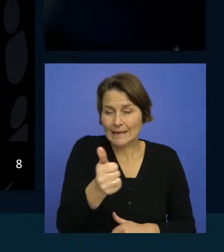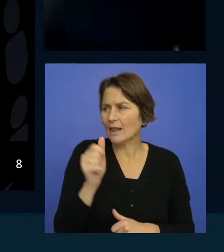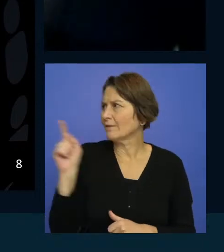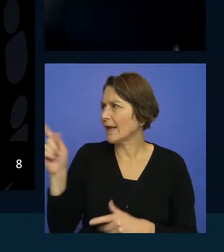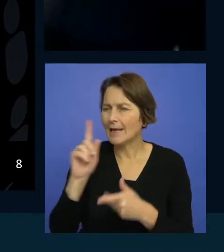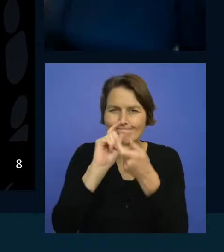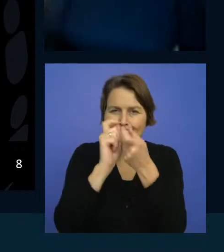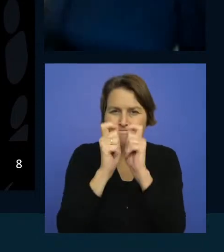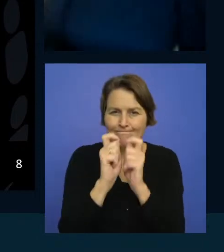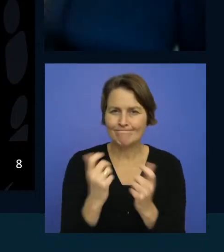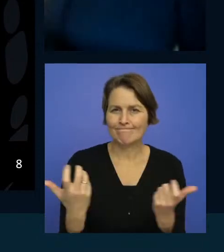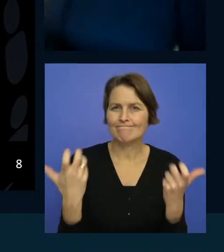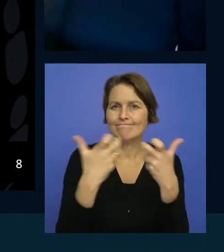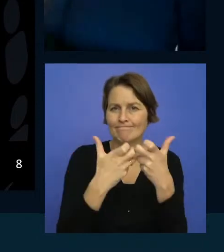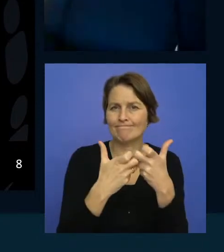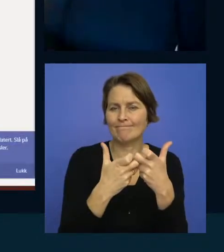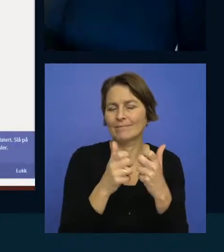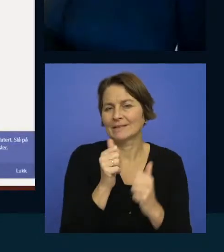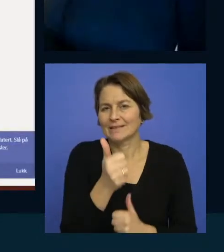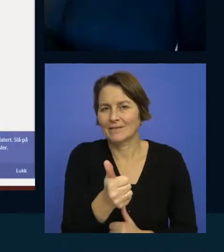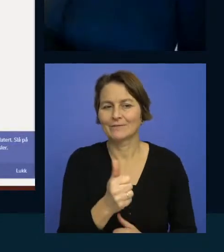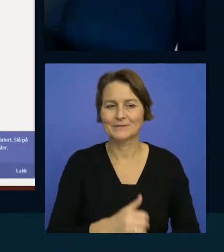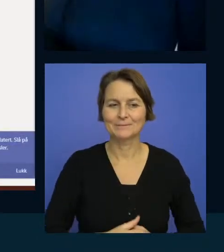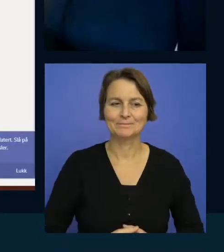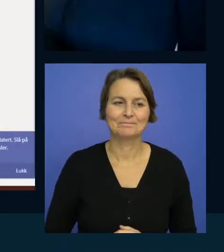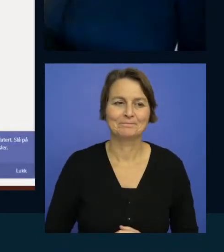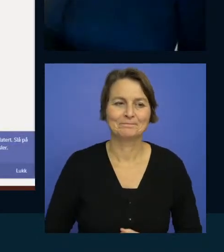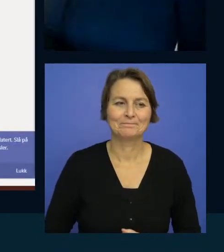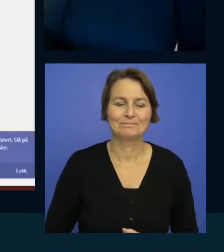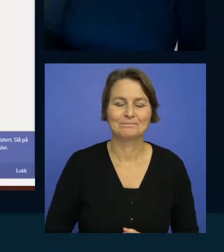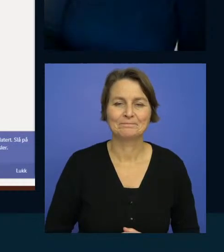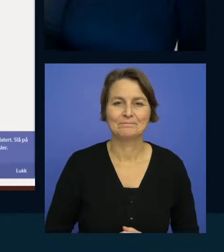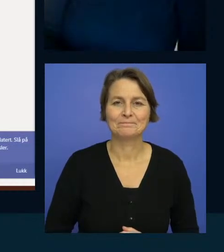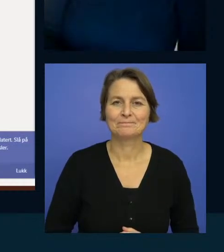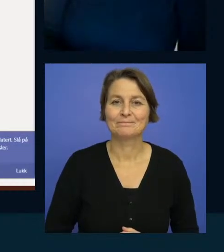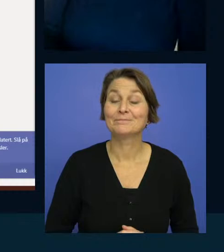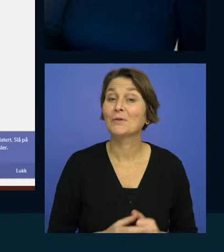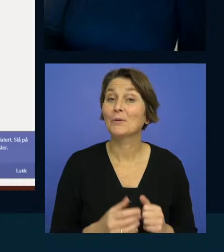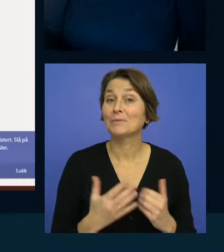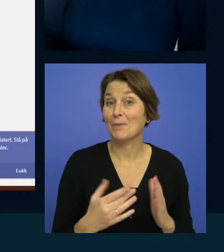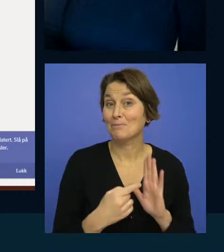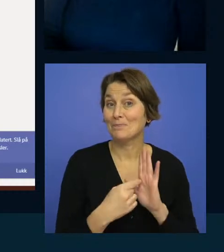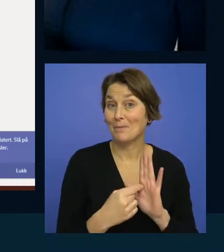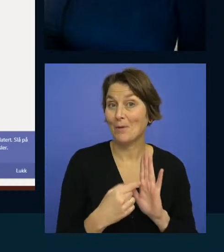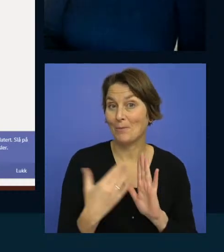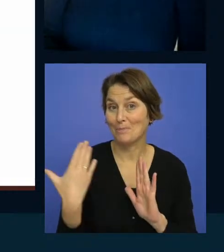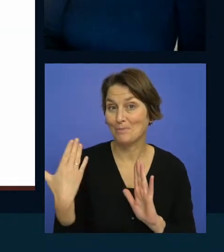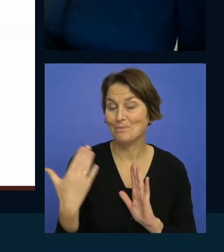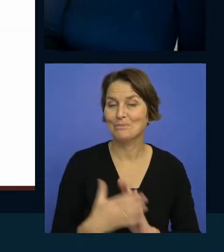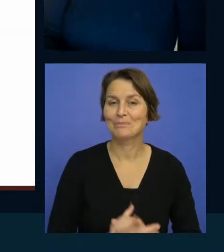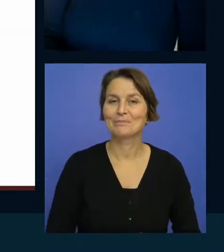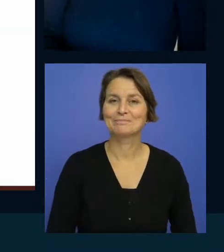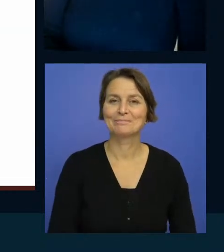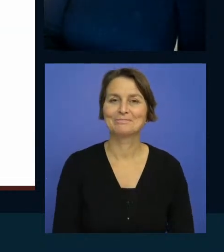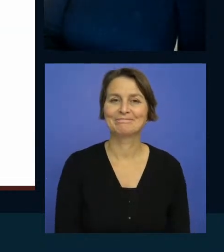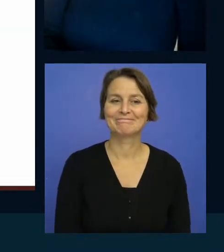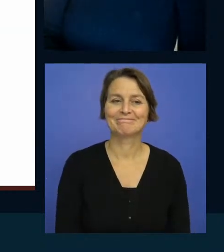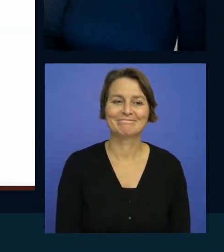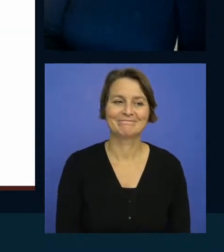So let's jump over into that demo. Then I'm just going to start here.